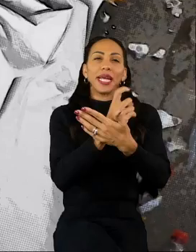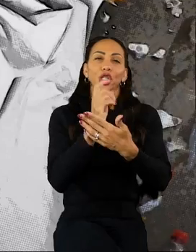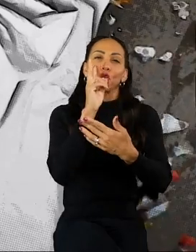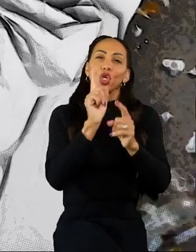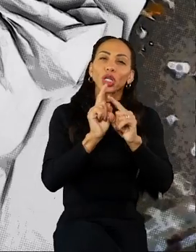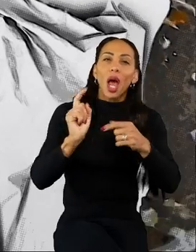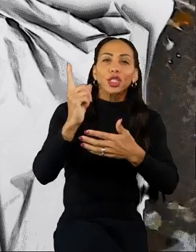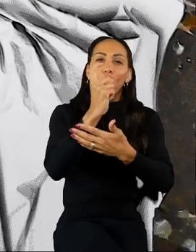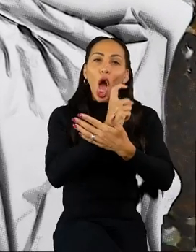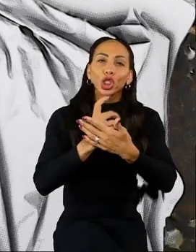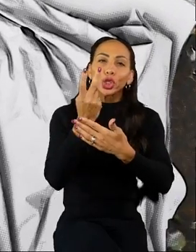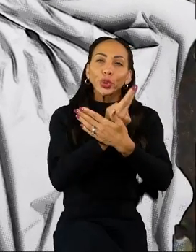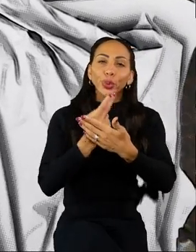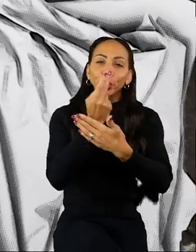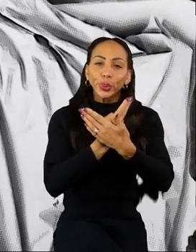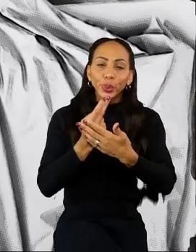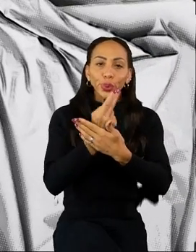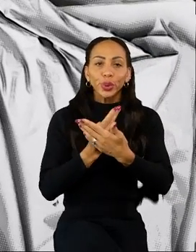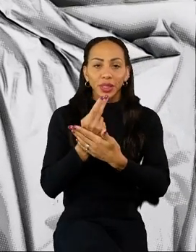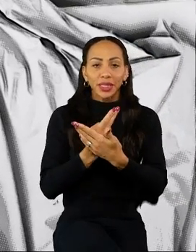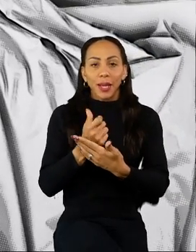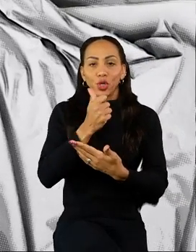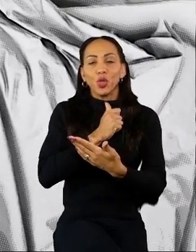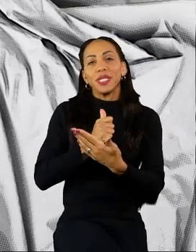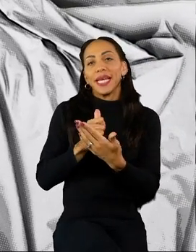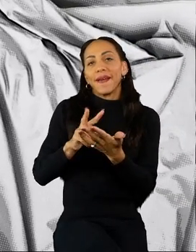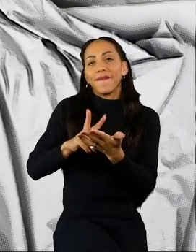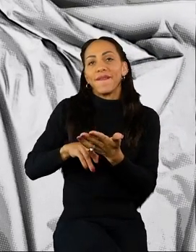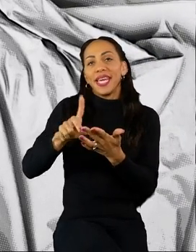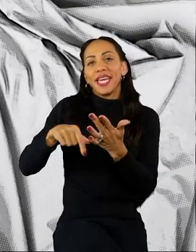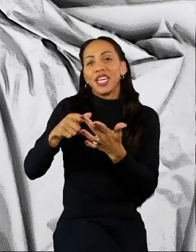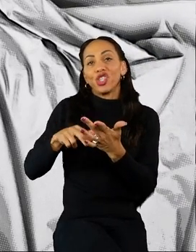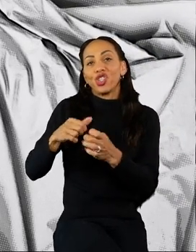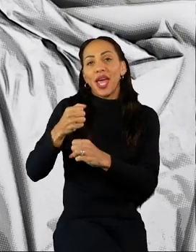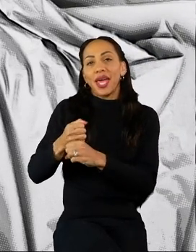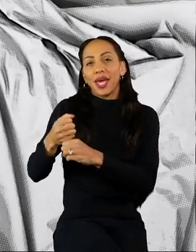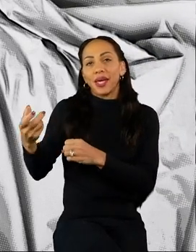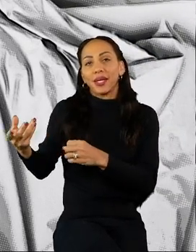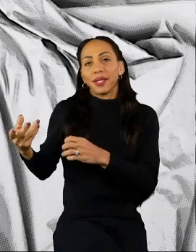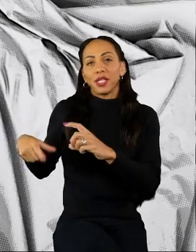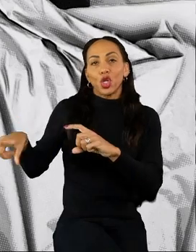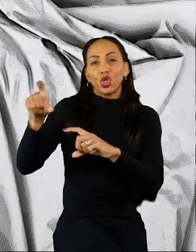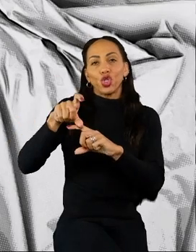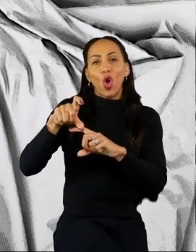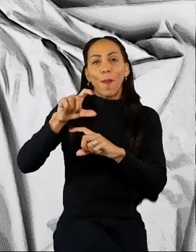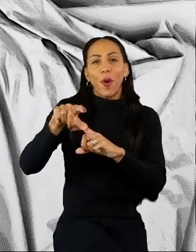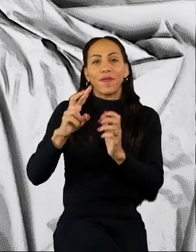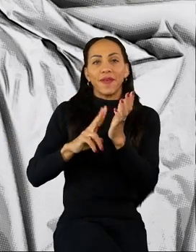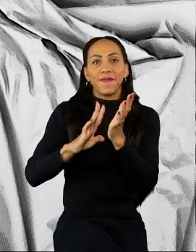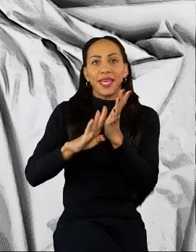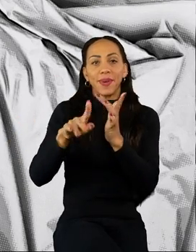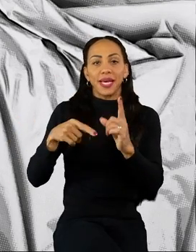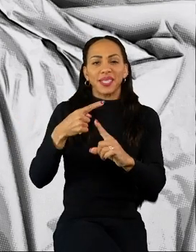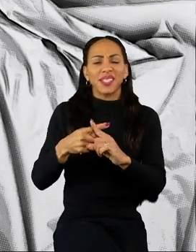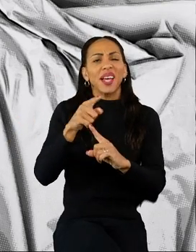hand-drawn cartoony effect. I'm bringing in that through a bit of VJing software. I'm adding into the mix.